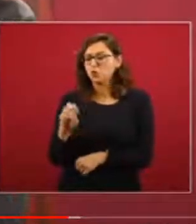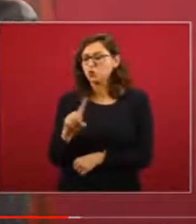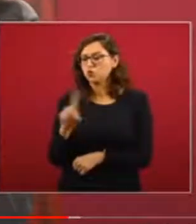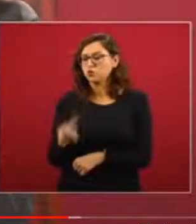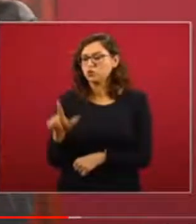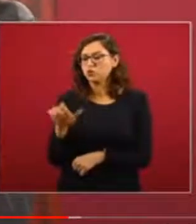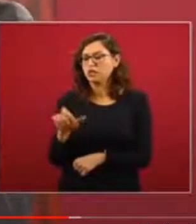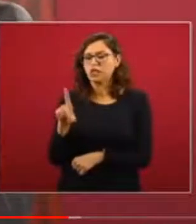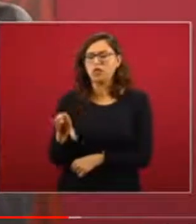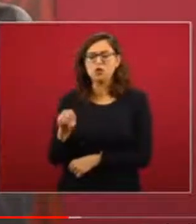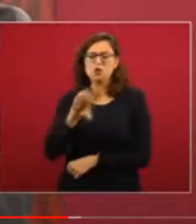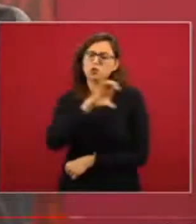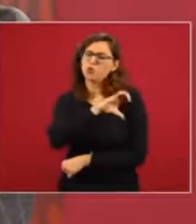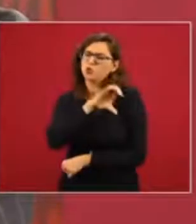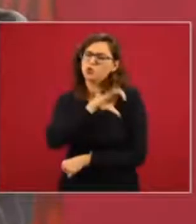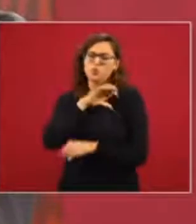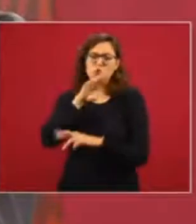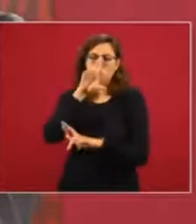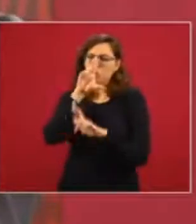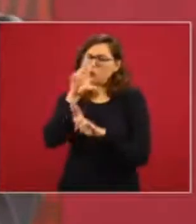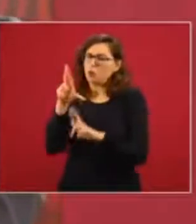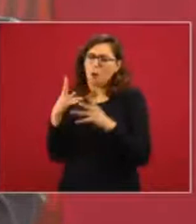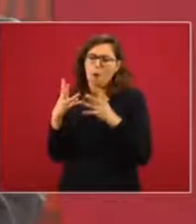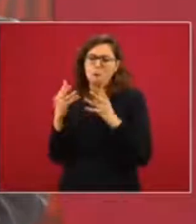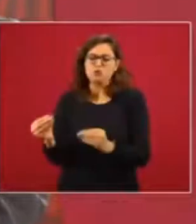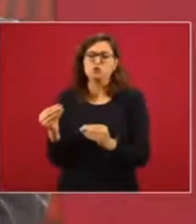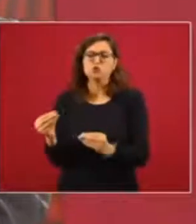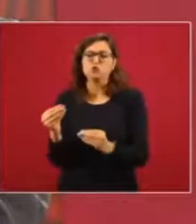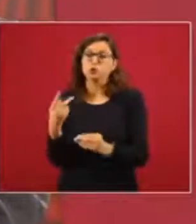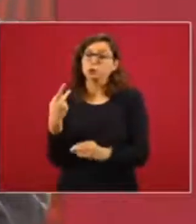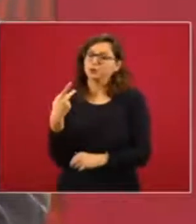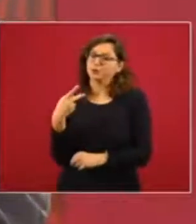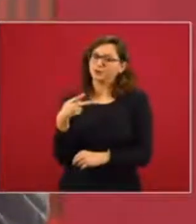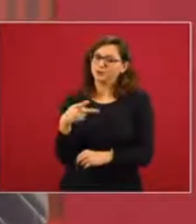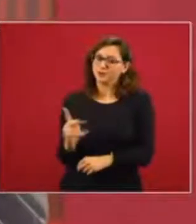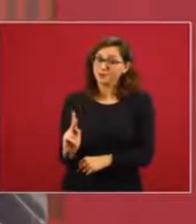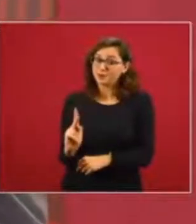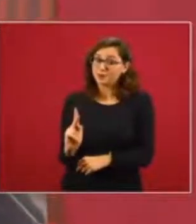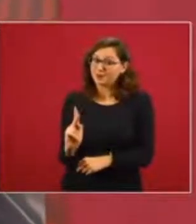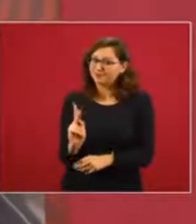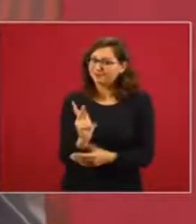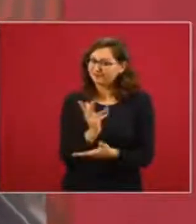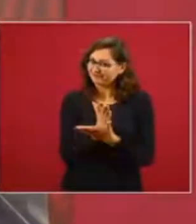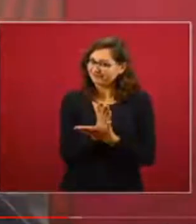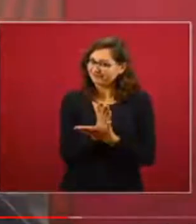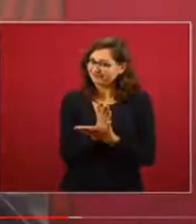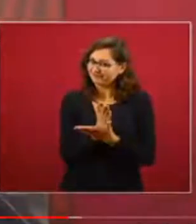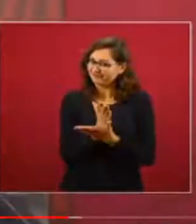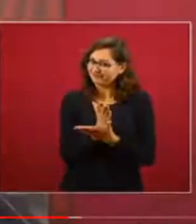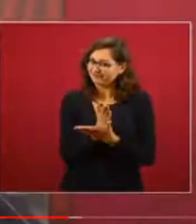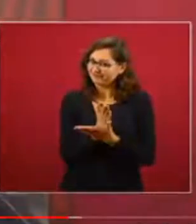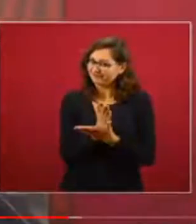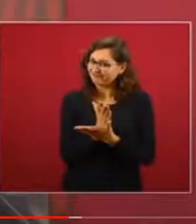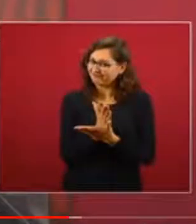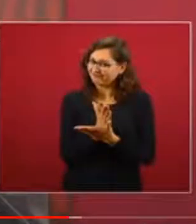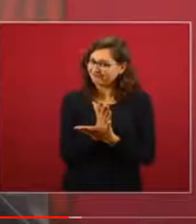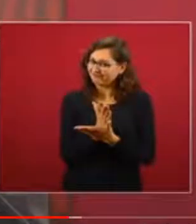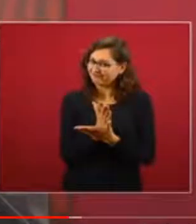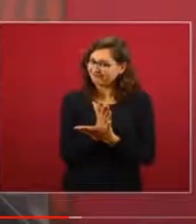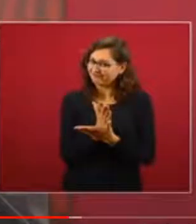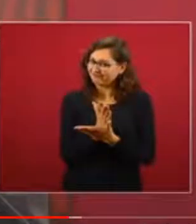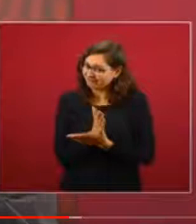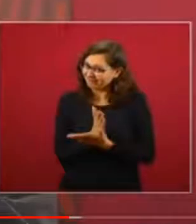Pero, de acuerdo al reglamento, But according to